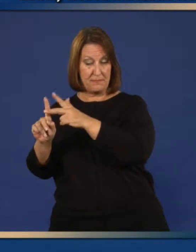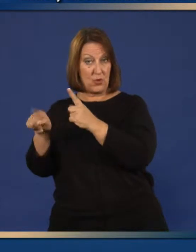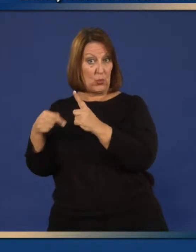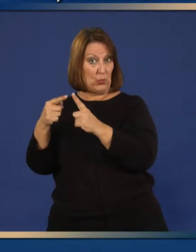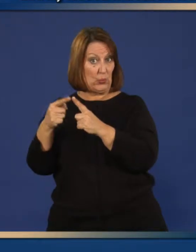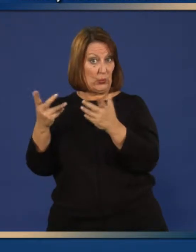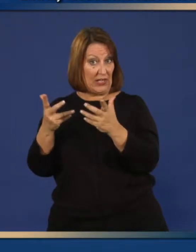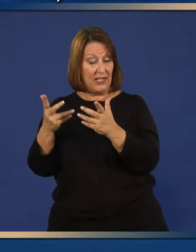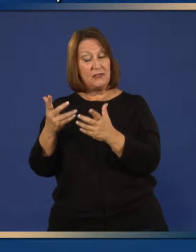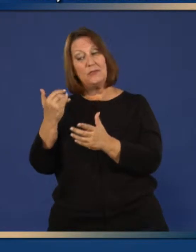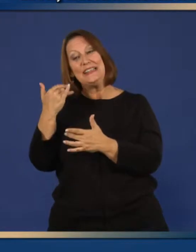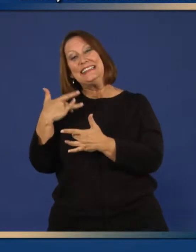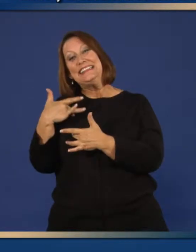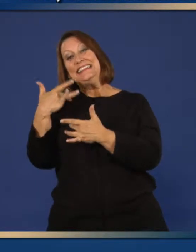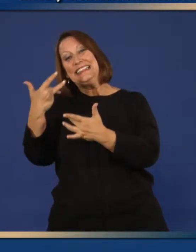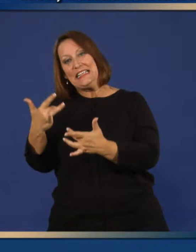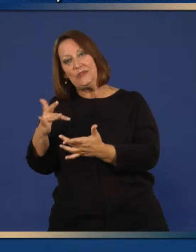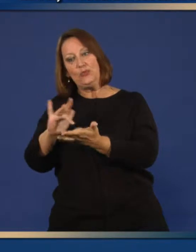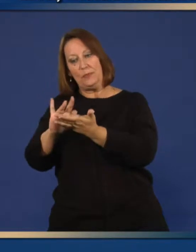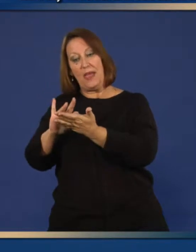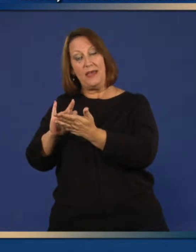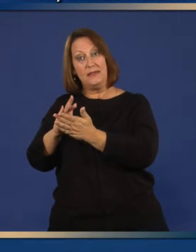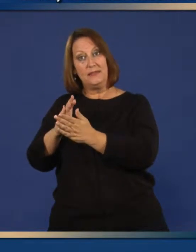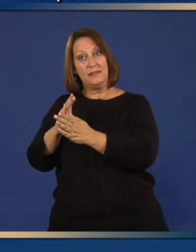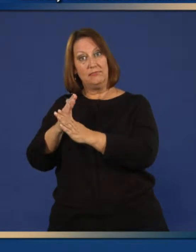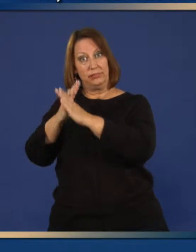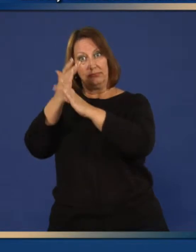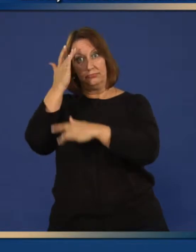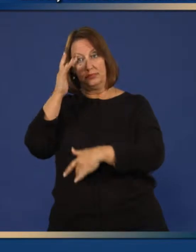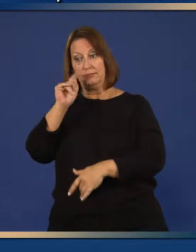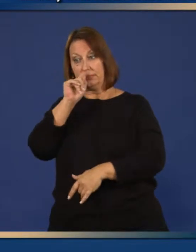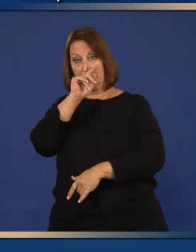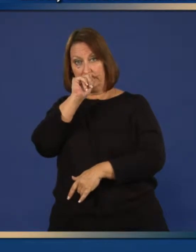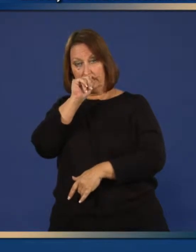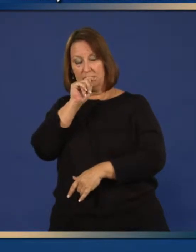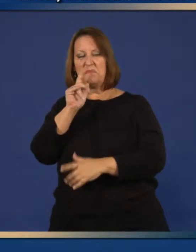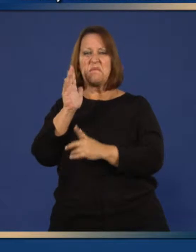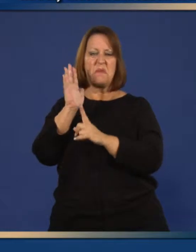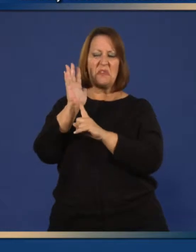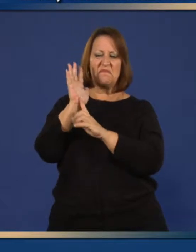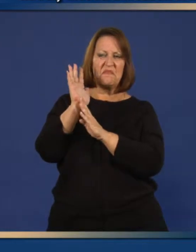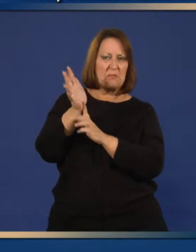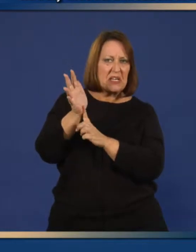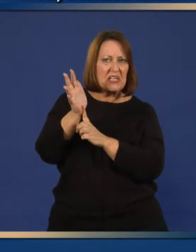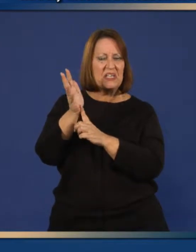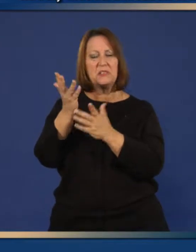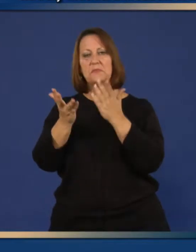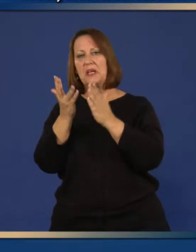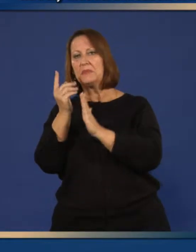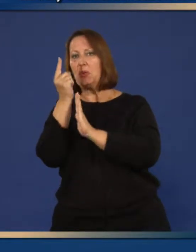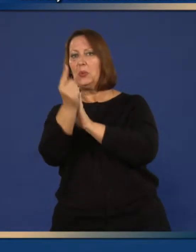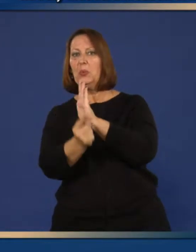is usually within a few minutes to a few hours after the vaccination.